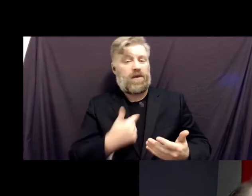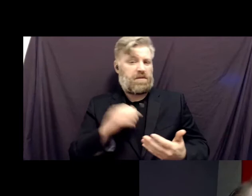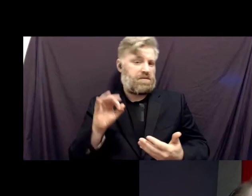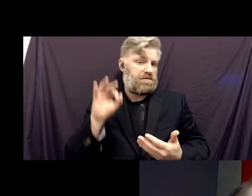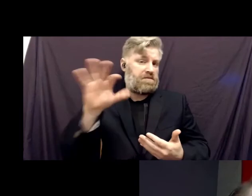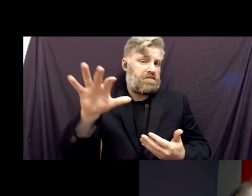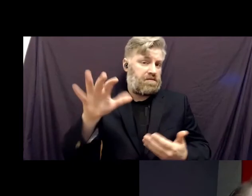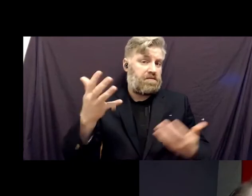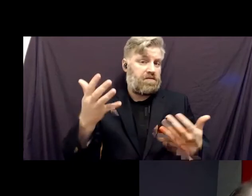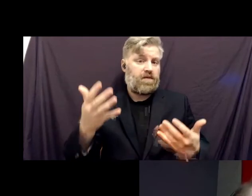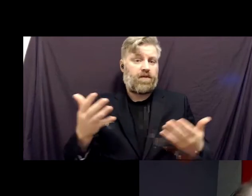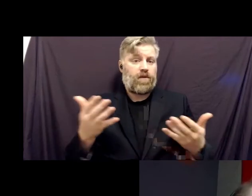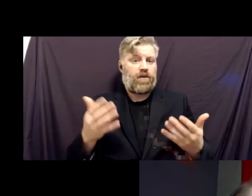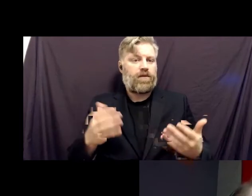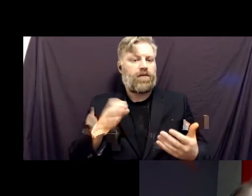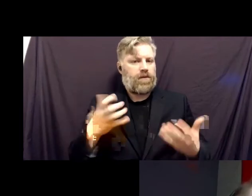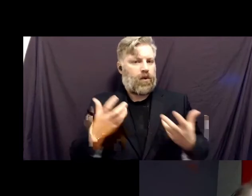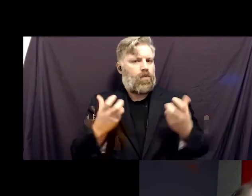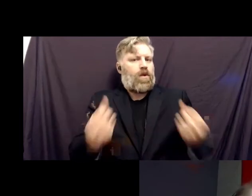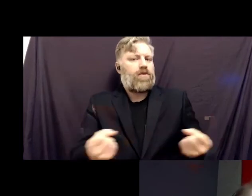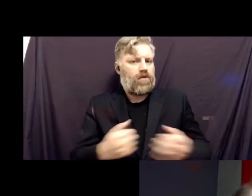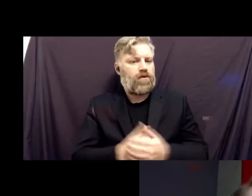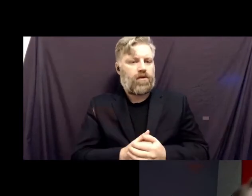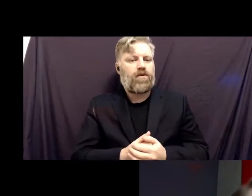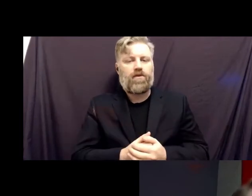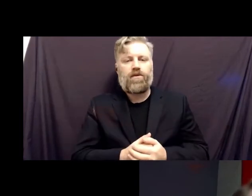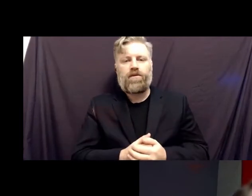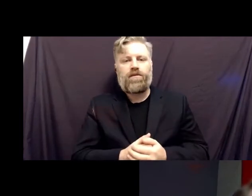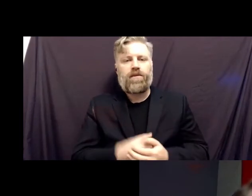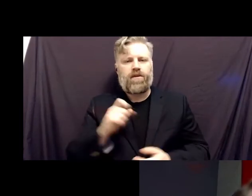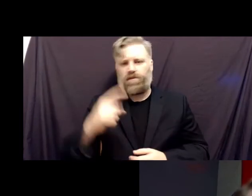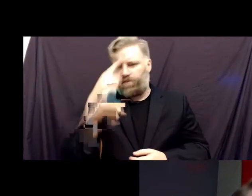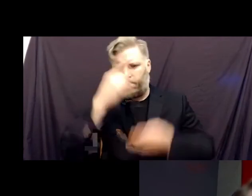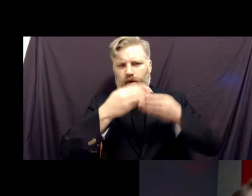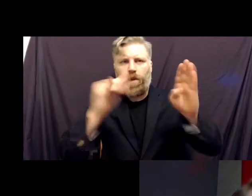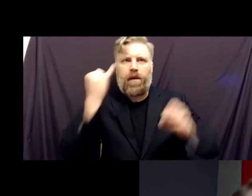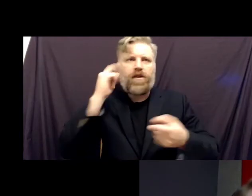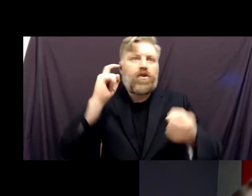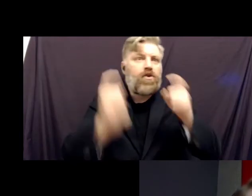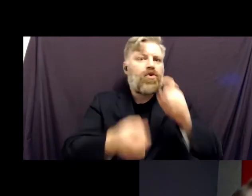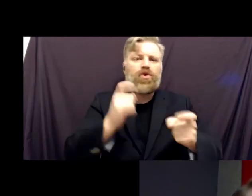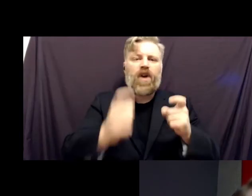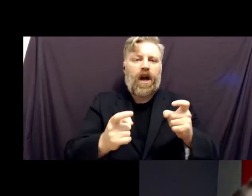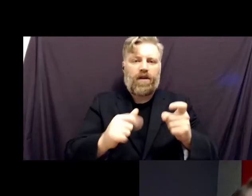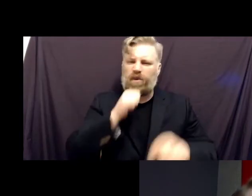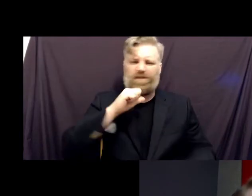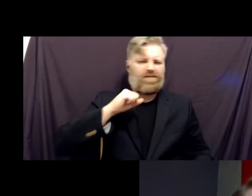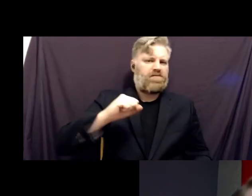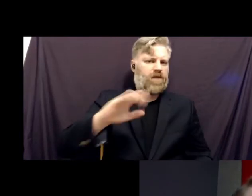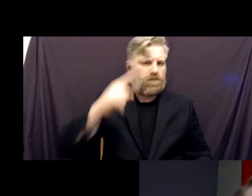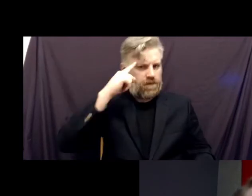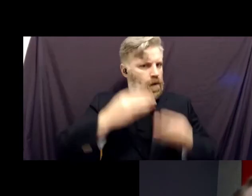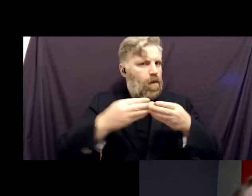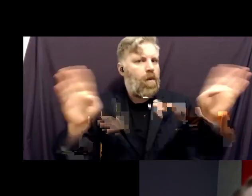be curious, be open to change, which opens up ways and